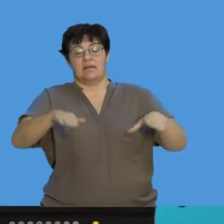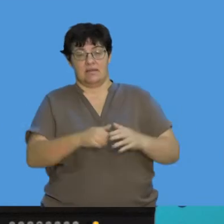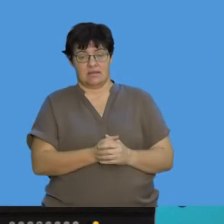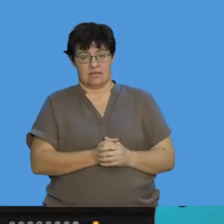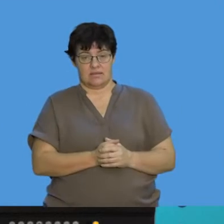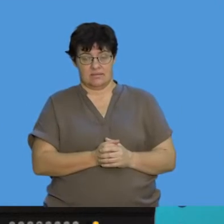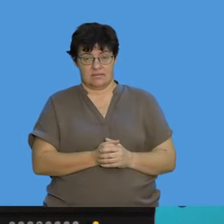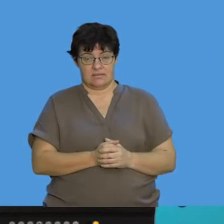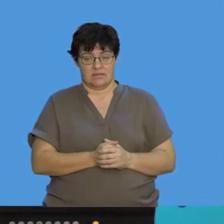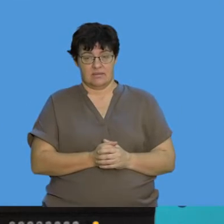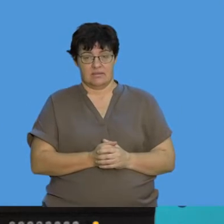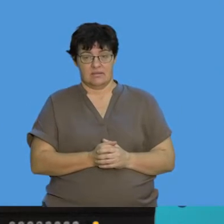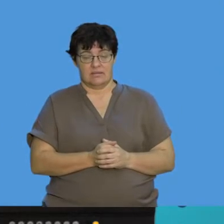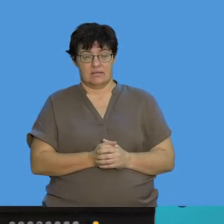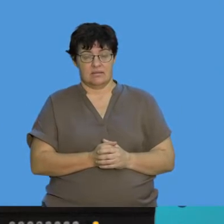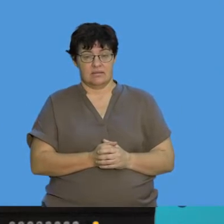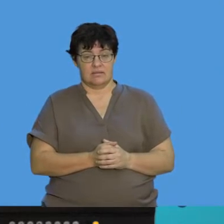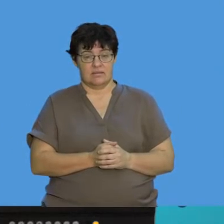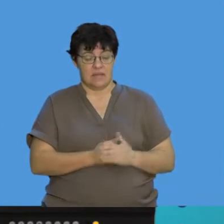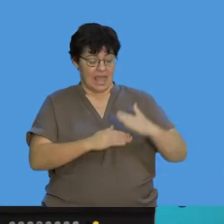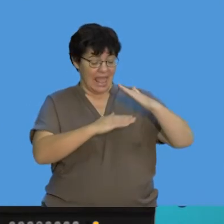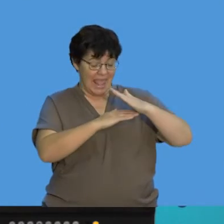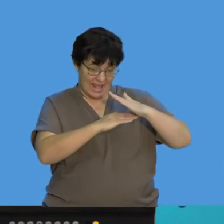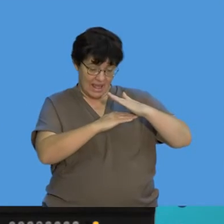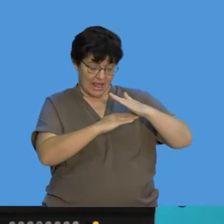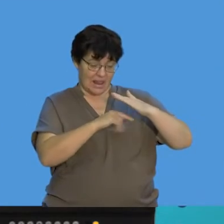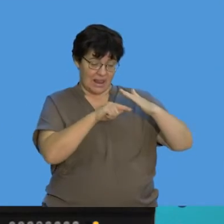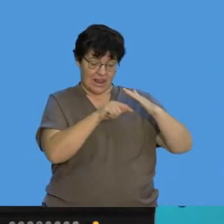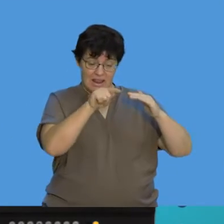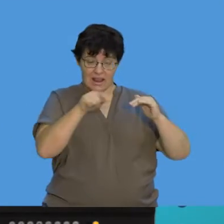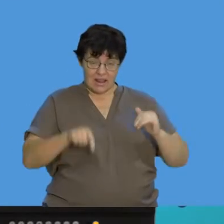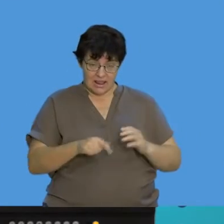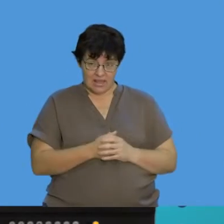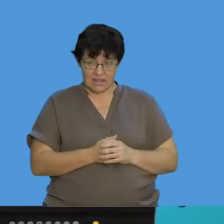One, we said that the angles must be equiangular, right? The size